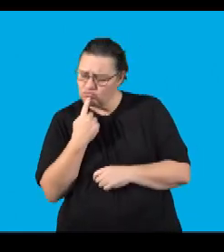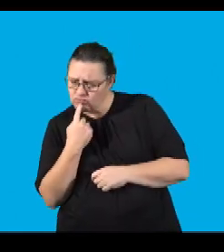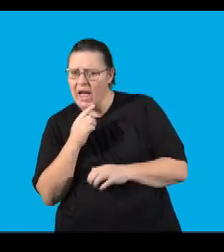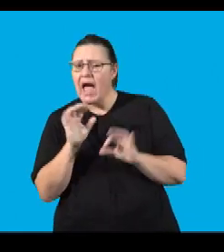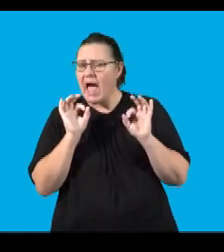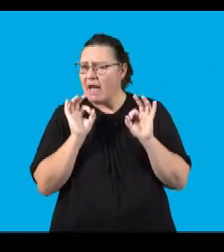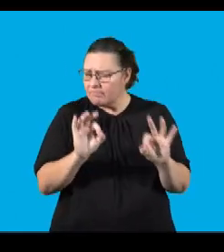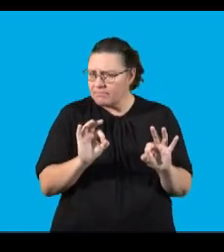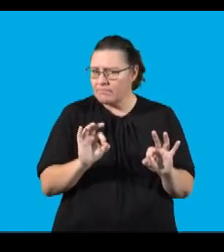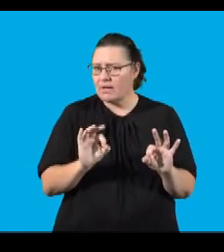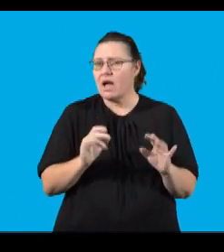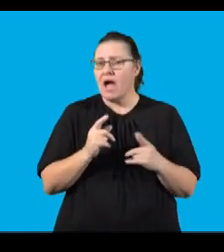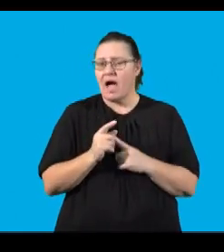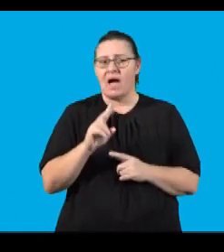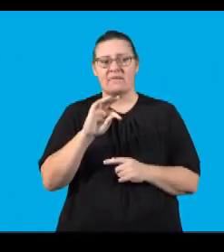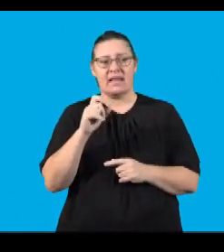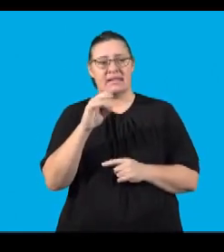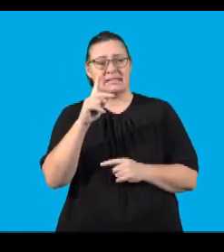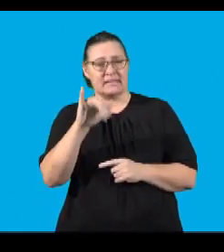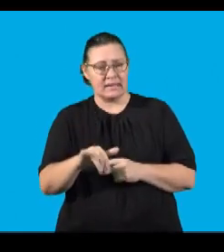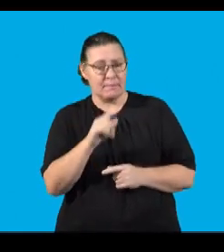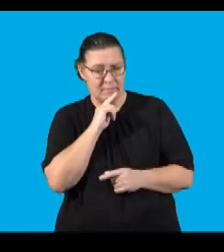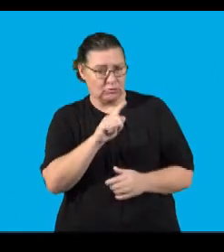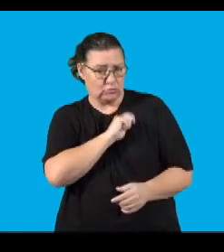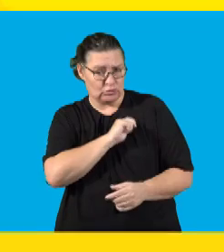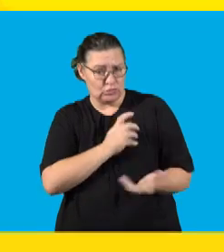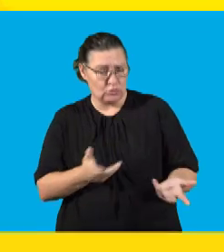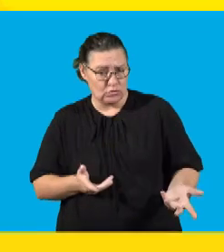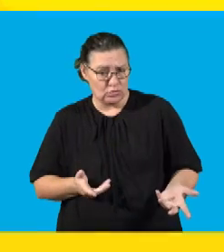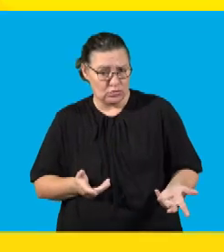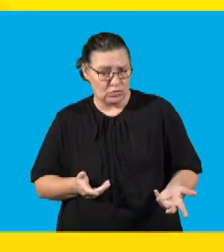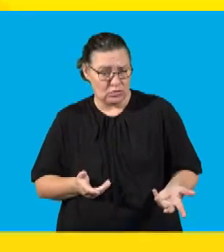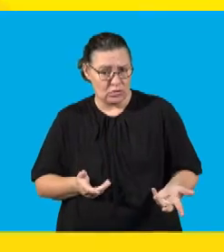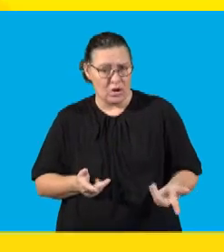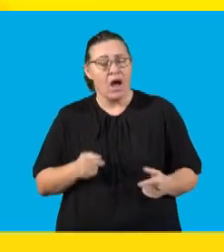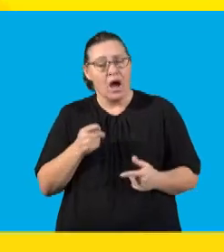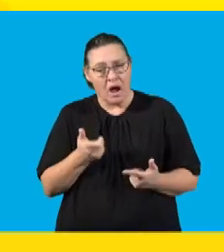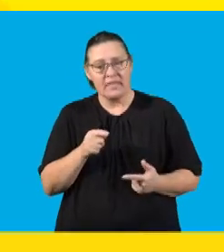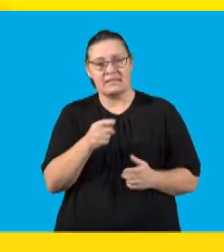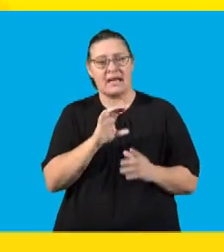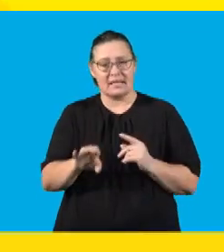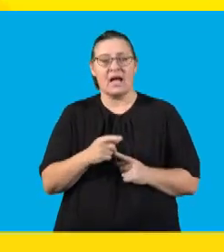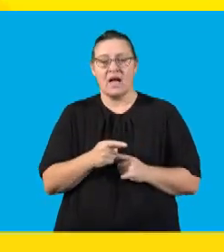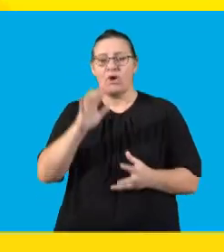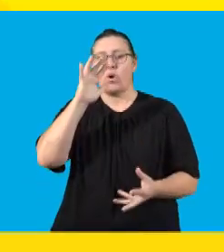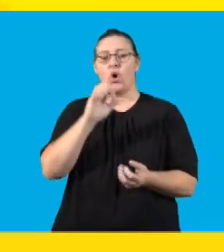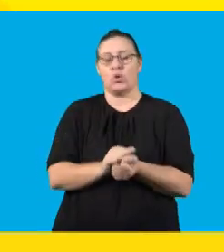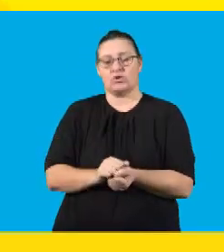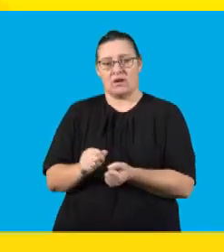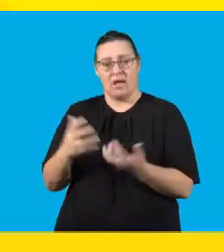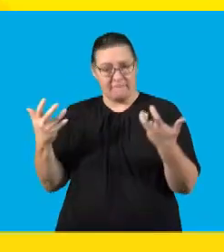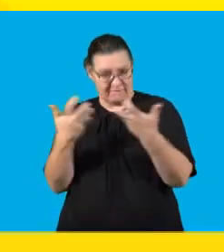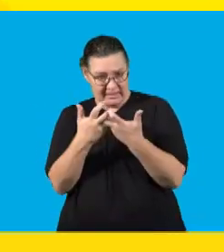it's effective, and validity focuses on if it's valid. Is the argument true? And in this case, is the